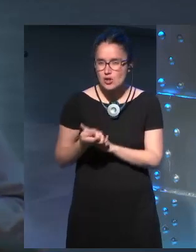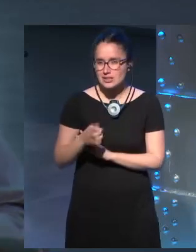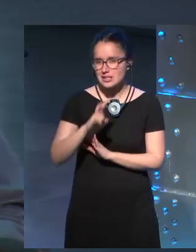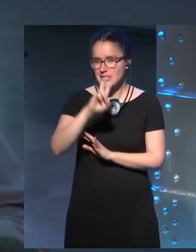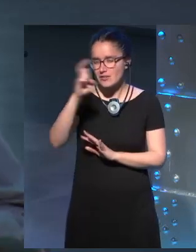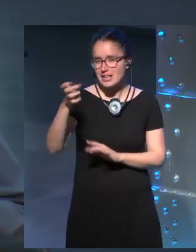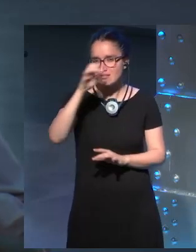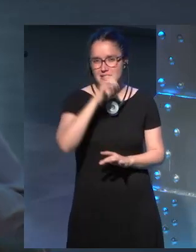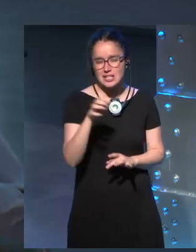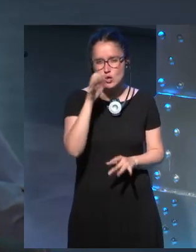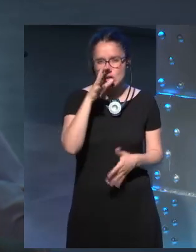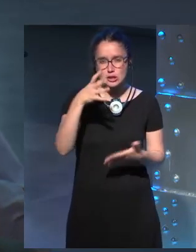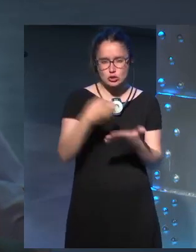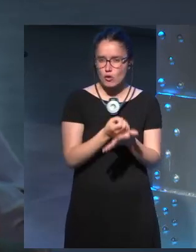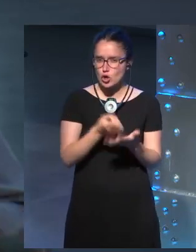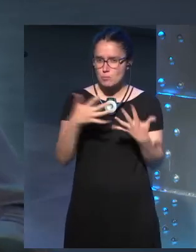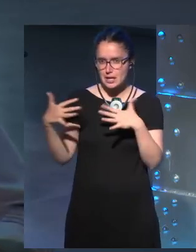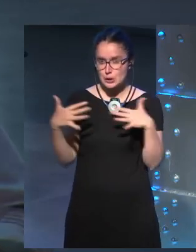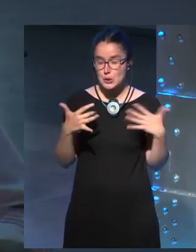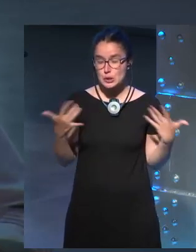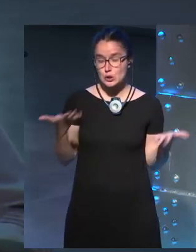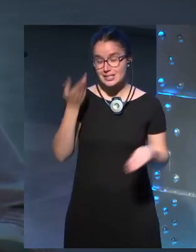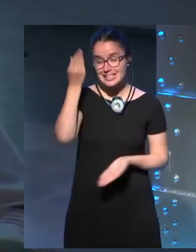game. And I think,